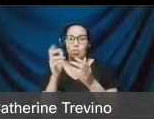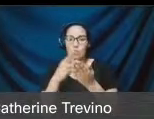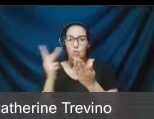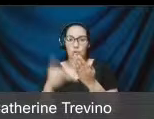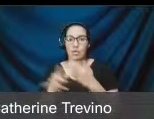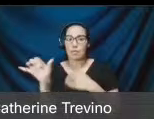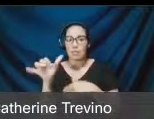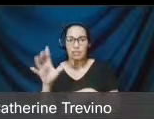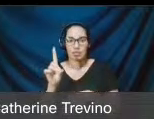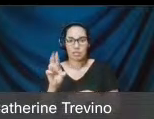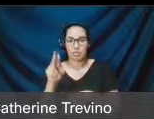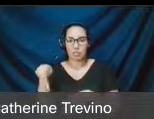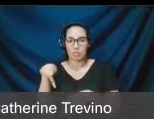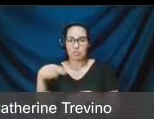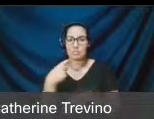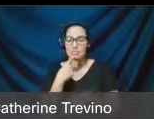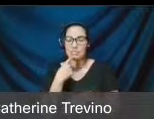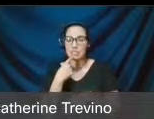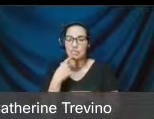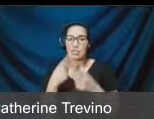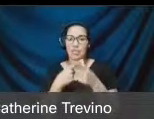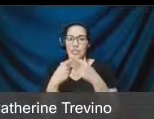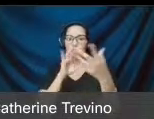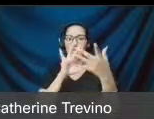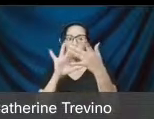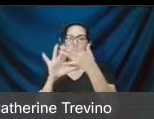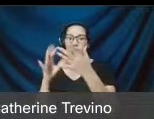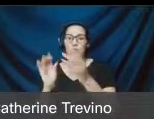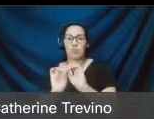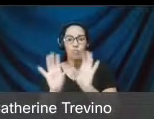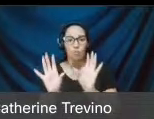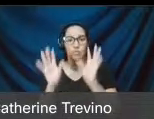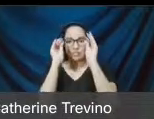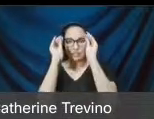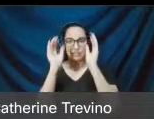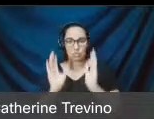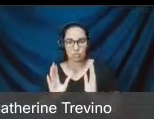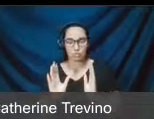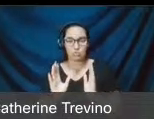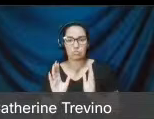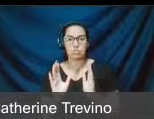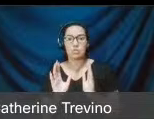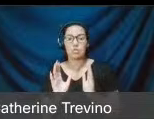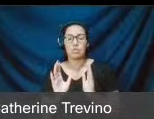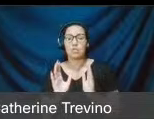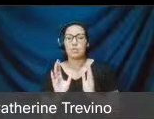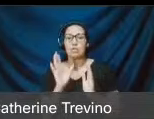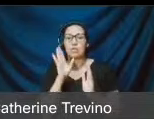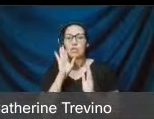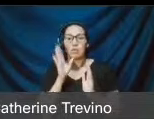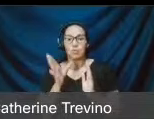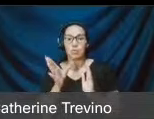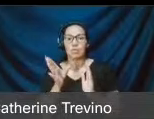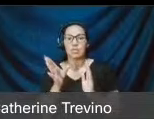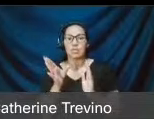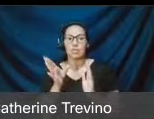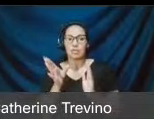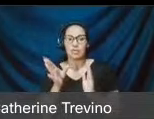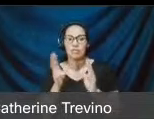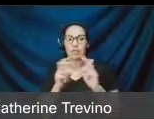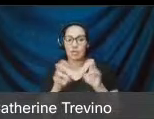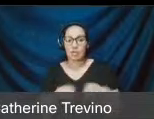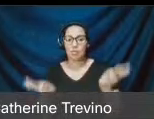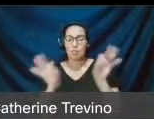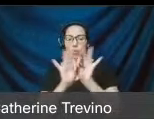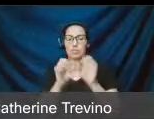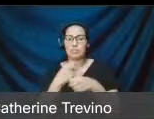said, and reaching out to, of course, our teachers and it's going to be very important to ensure that